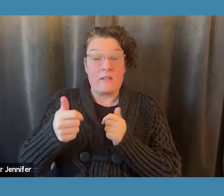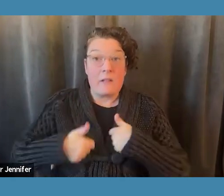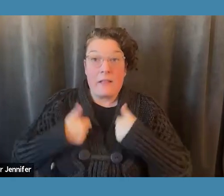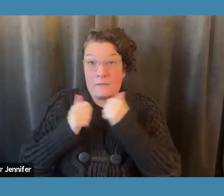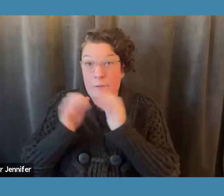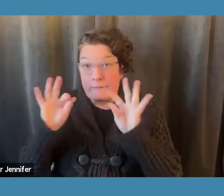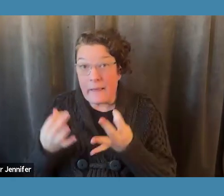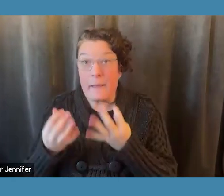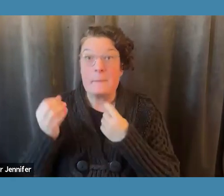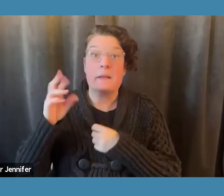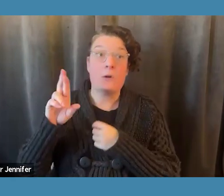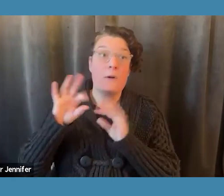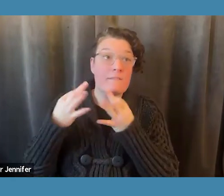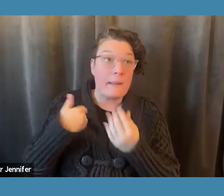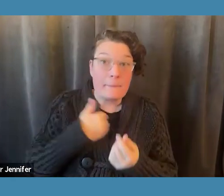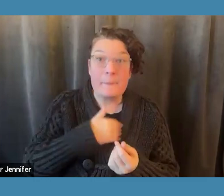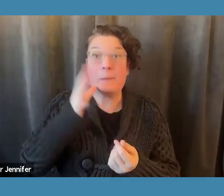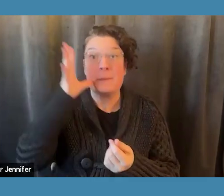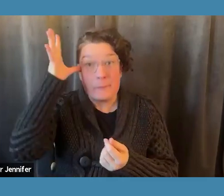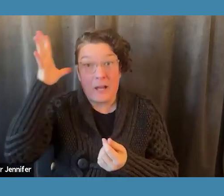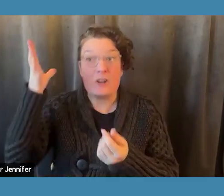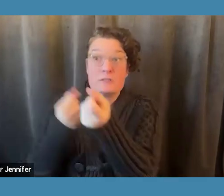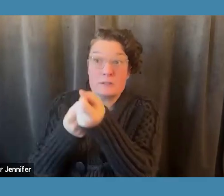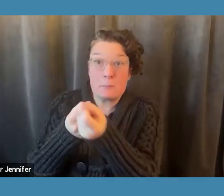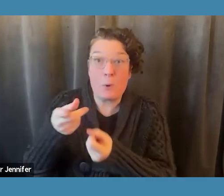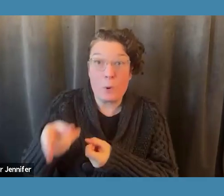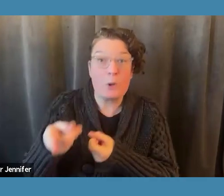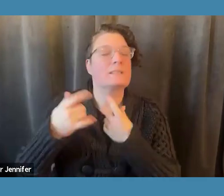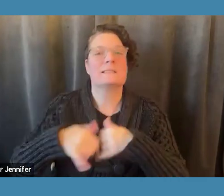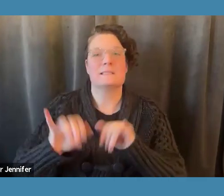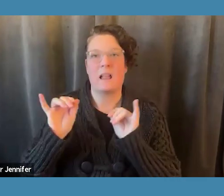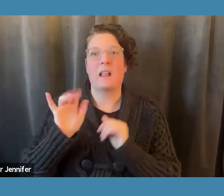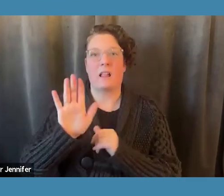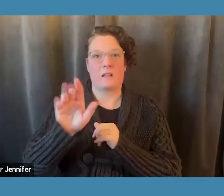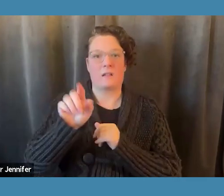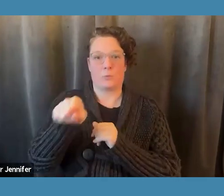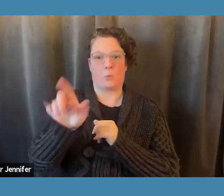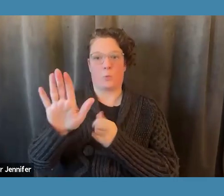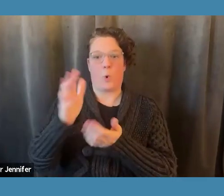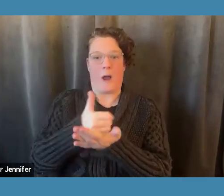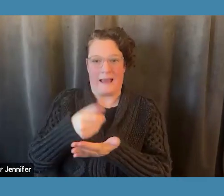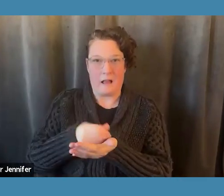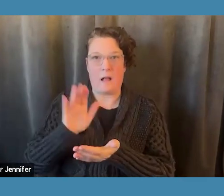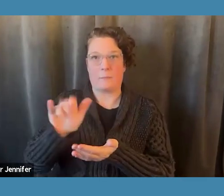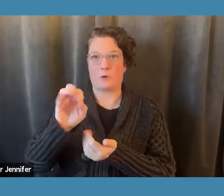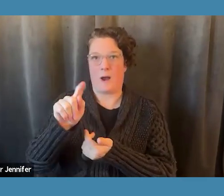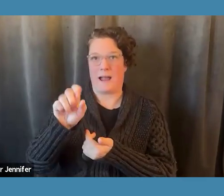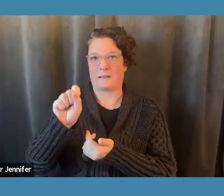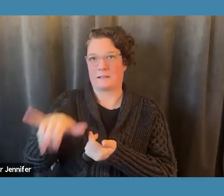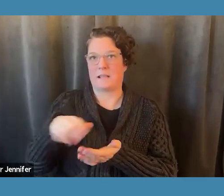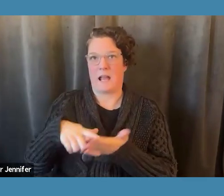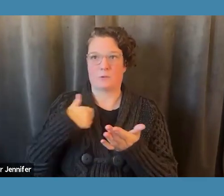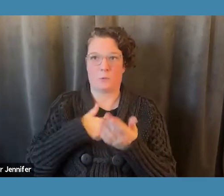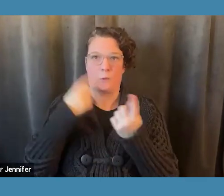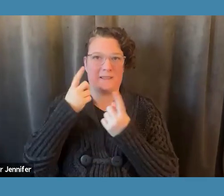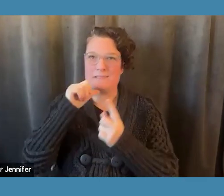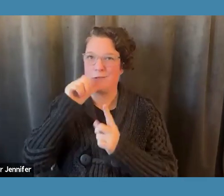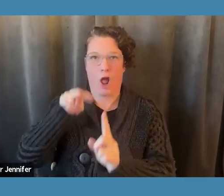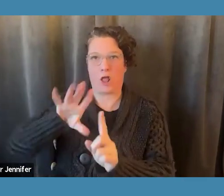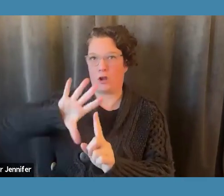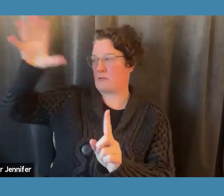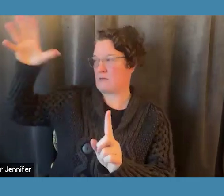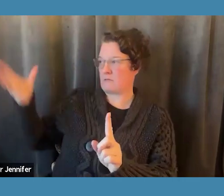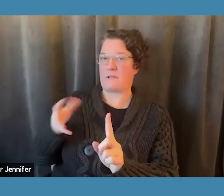they're supported by parents or someone else, their own income and assets is all that is considered.